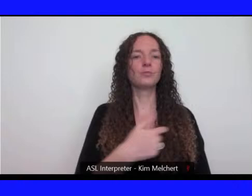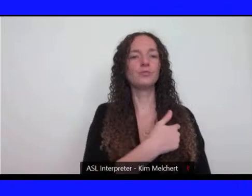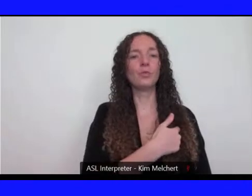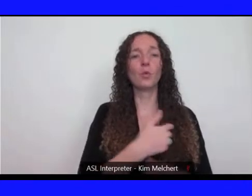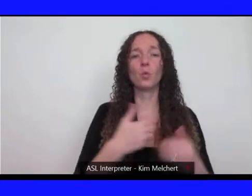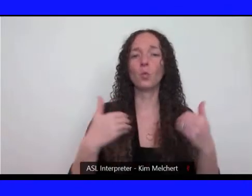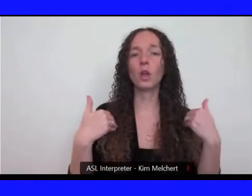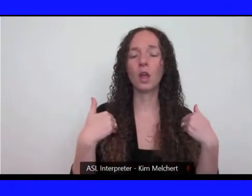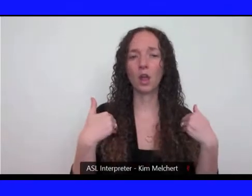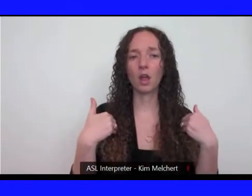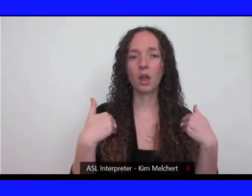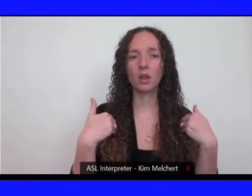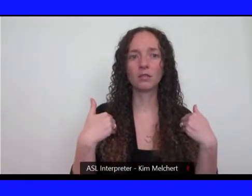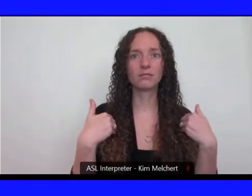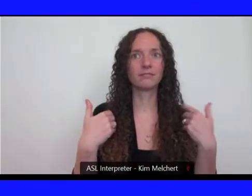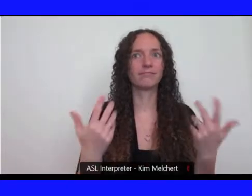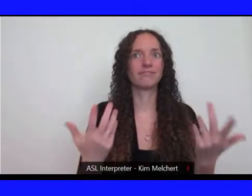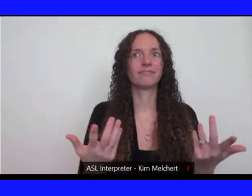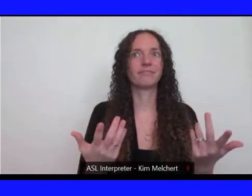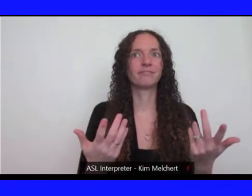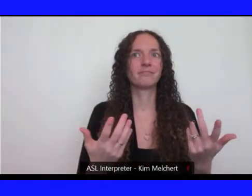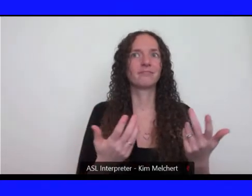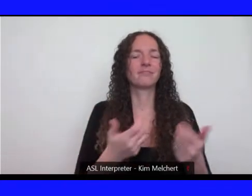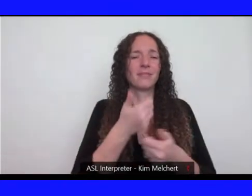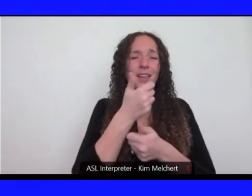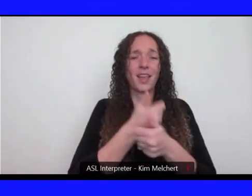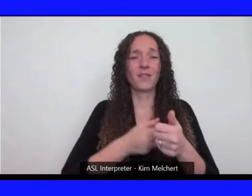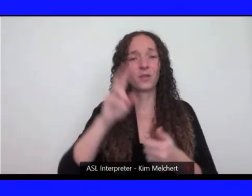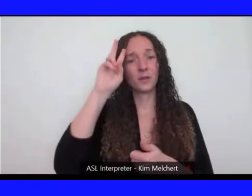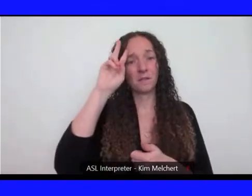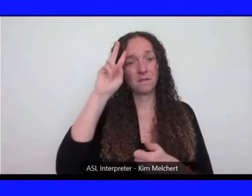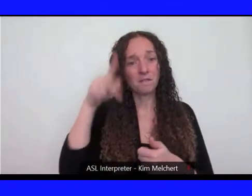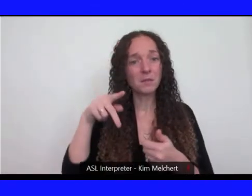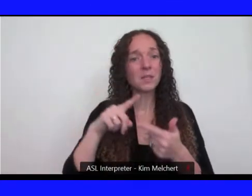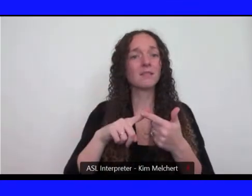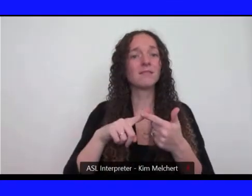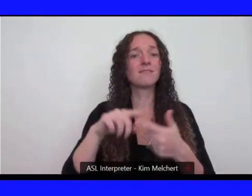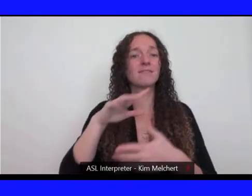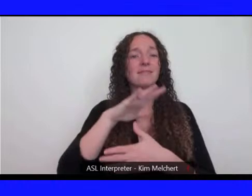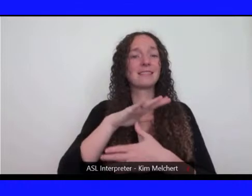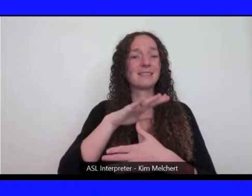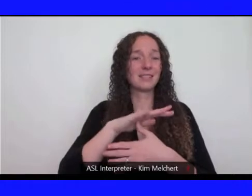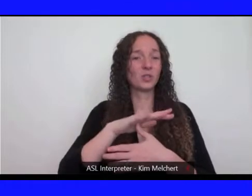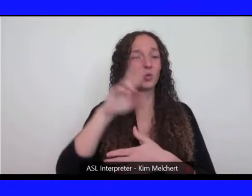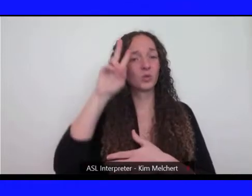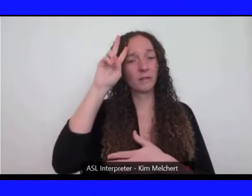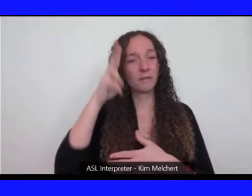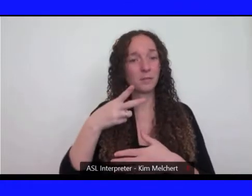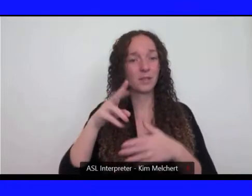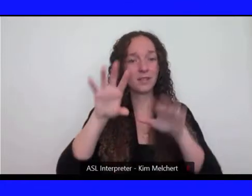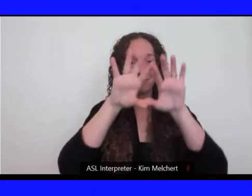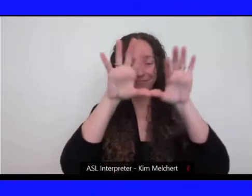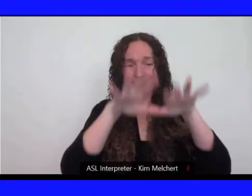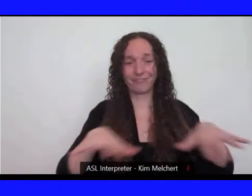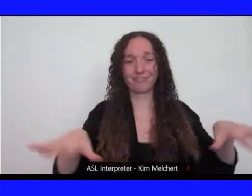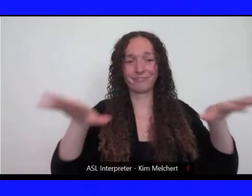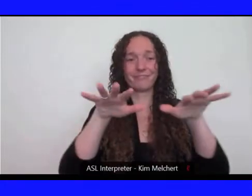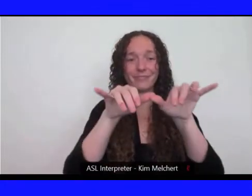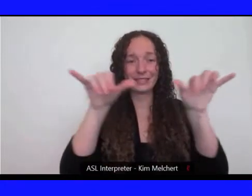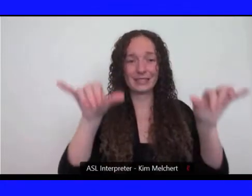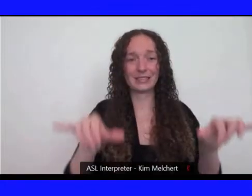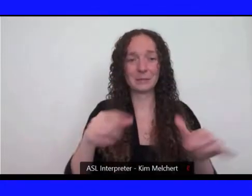to care, right? I always think that easy access, good customer service can certainly increase that ambulatory measure a